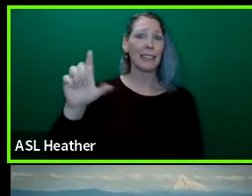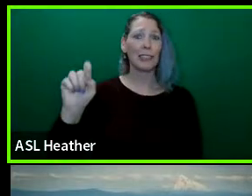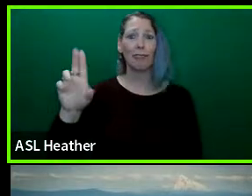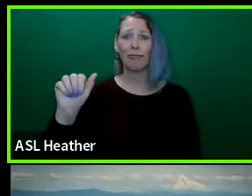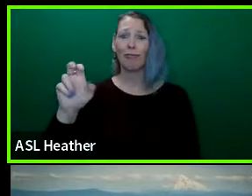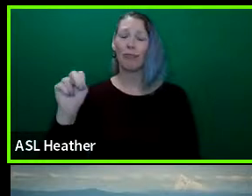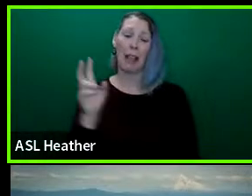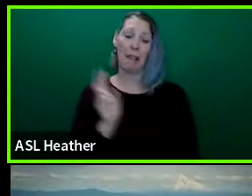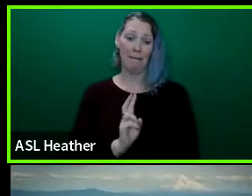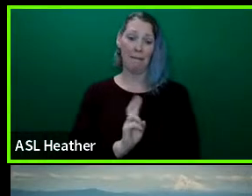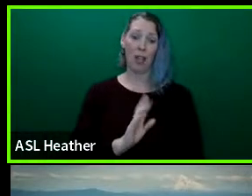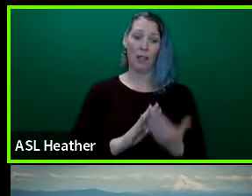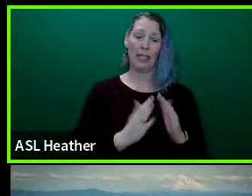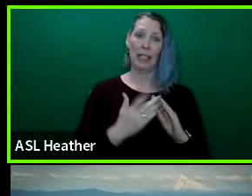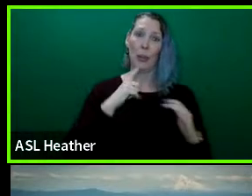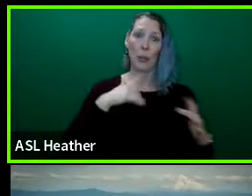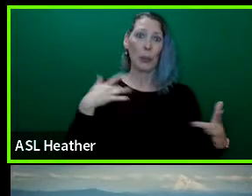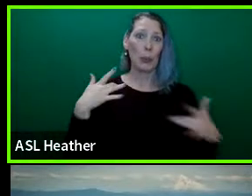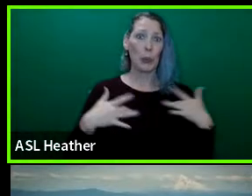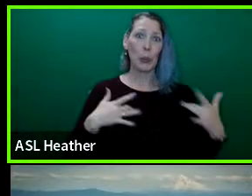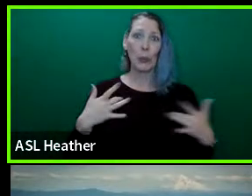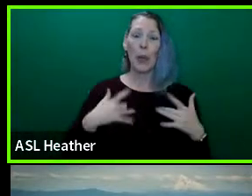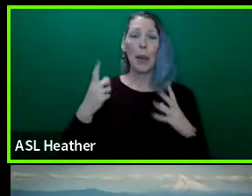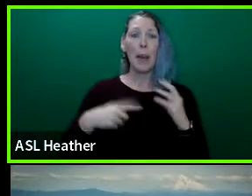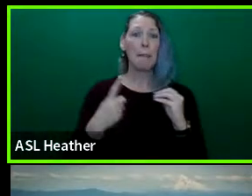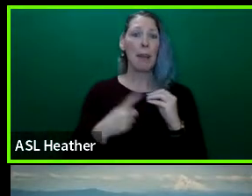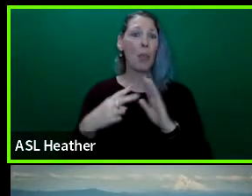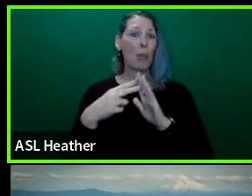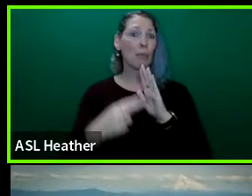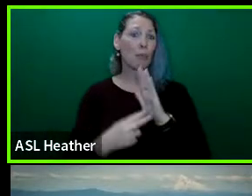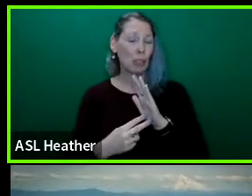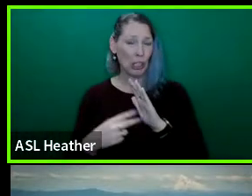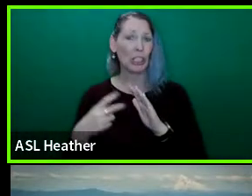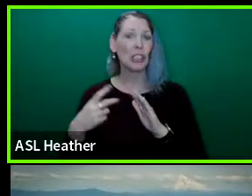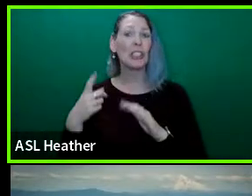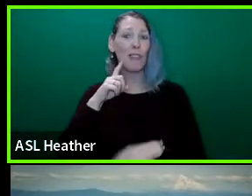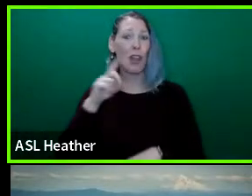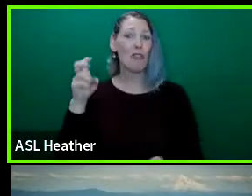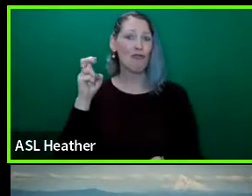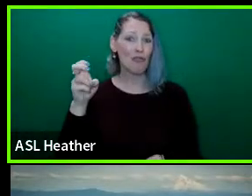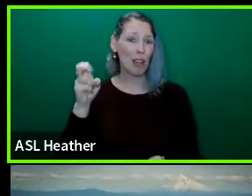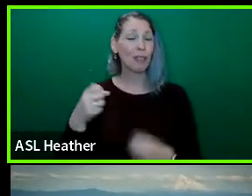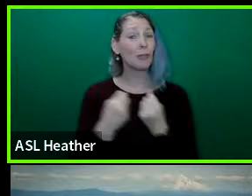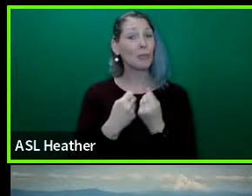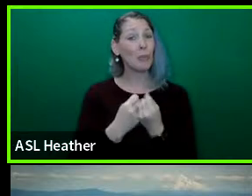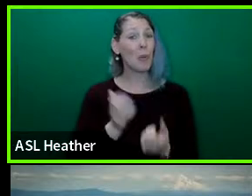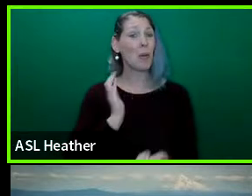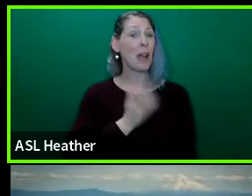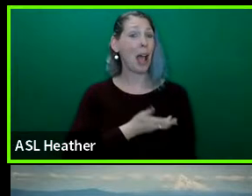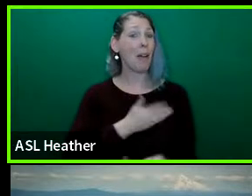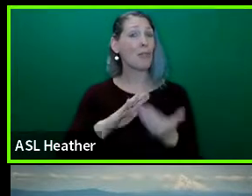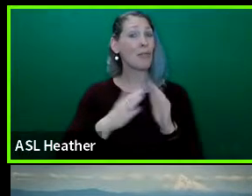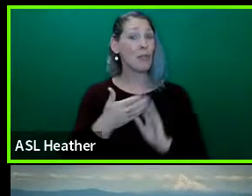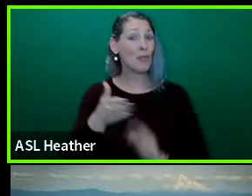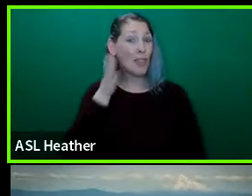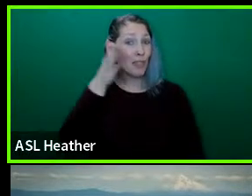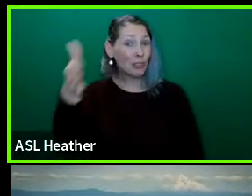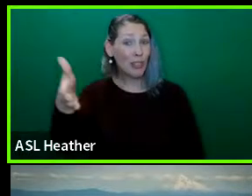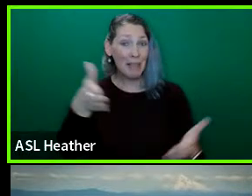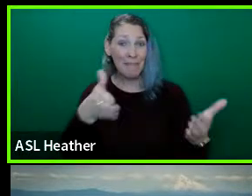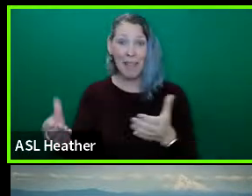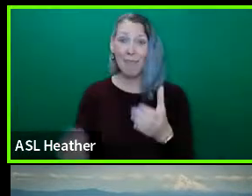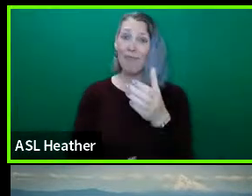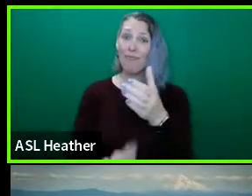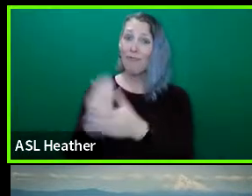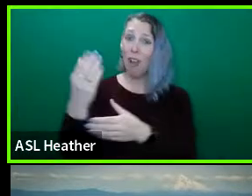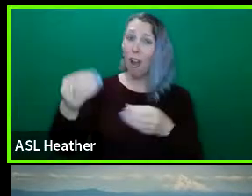very excited about the bridge program's direction for transit. It supports our community's future plans for growth and